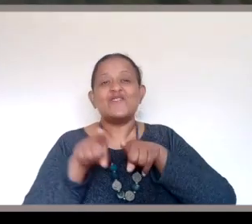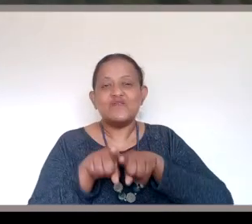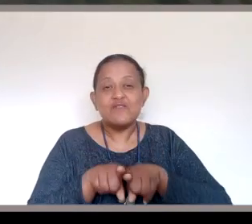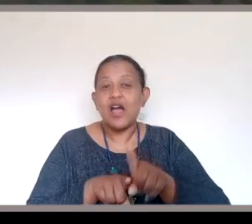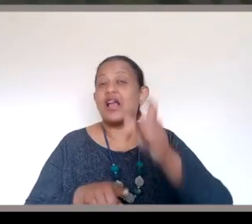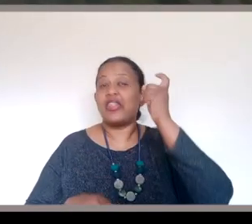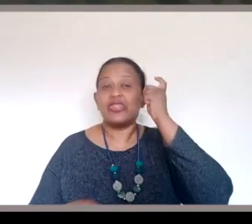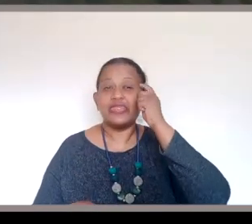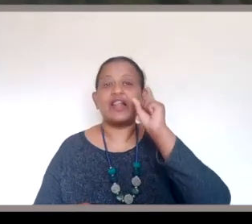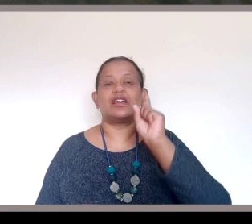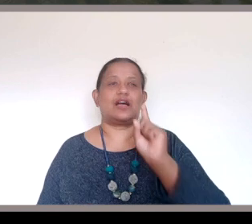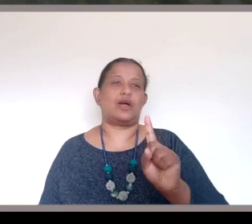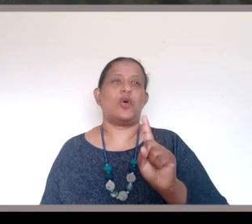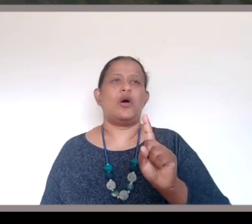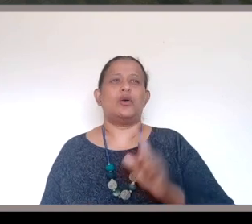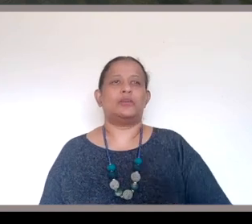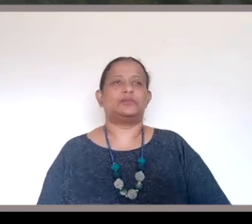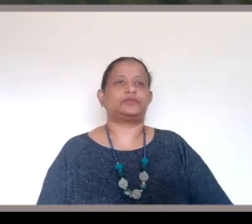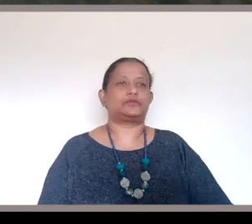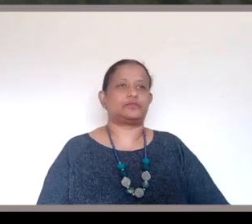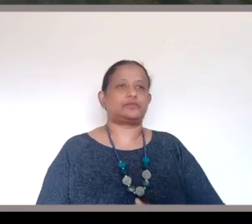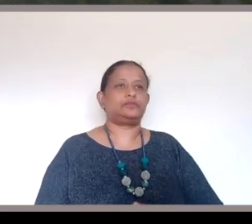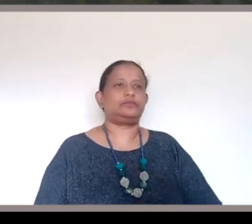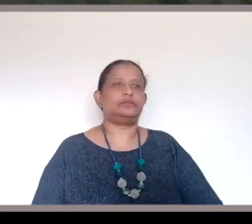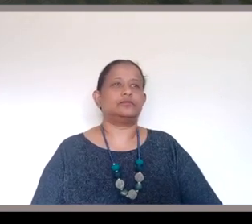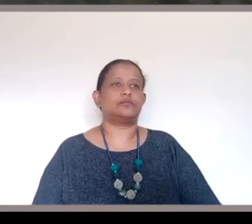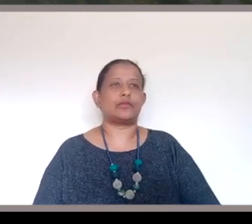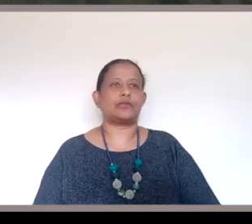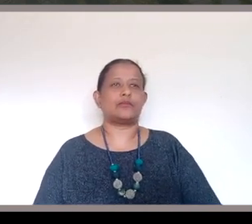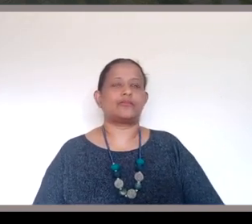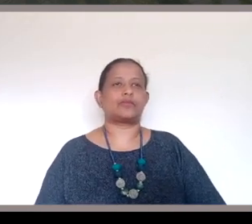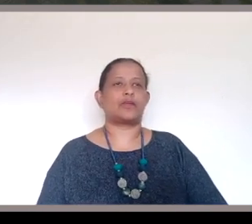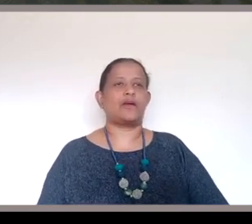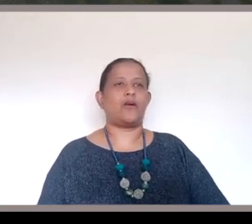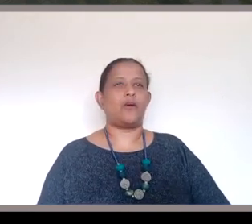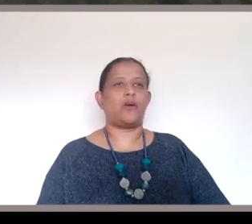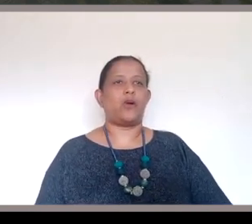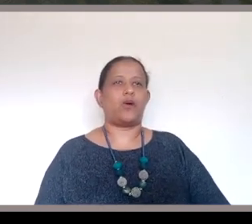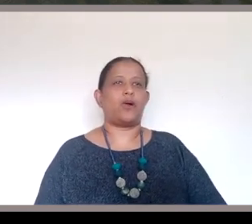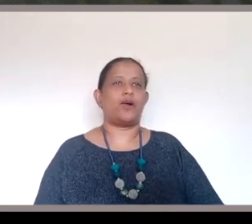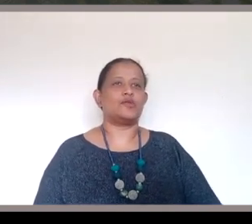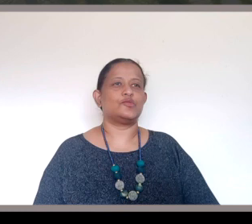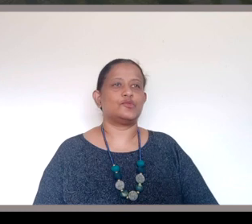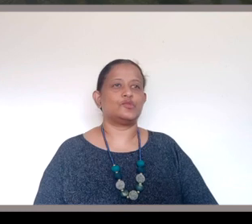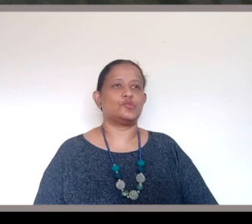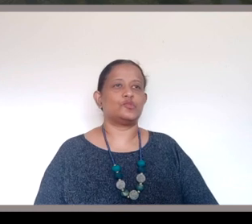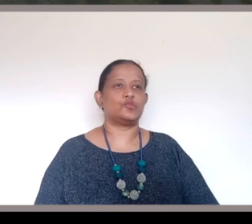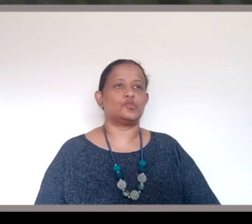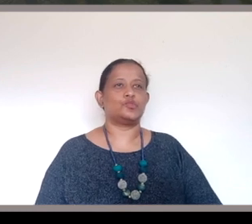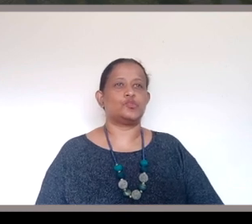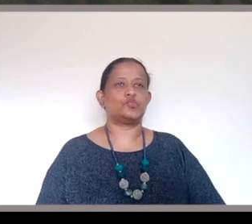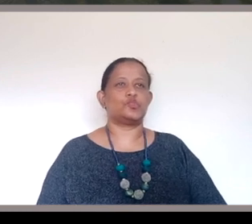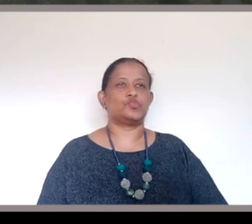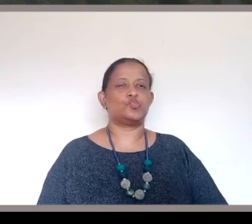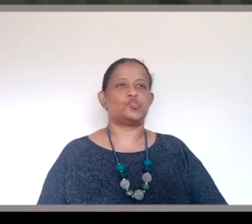Deception. James 1:14, the second part of the verse, says temptation comes to entice us and drag